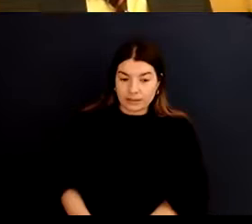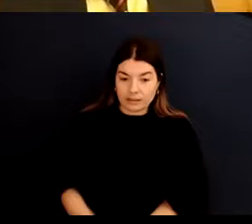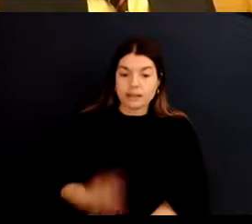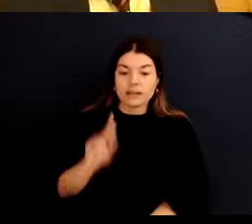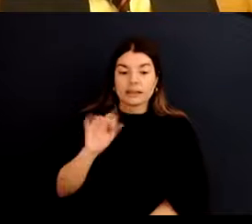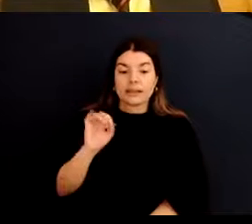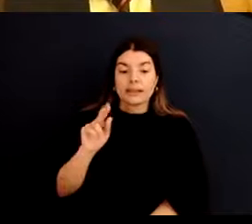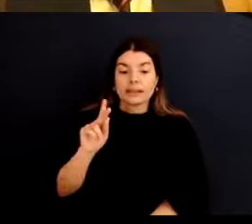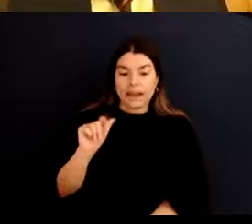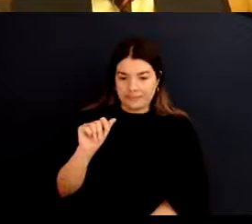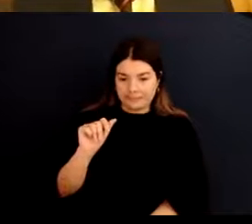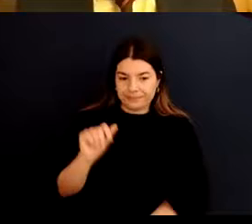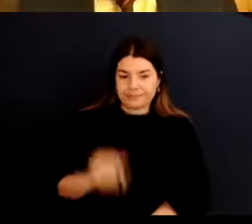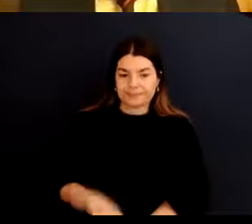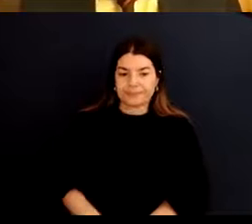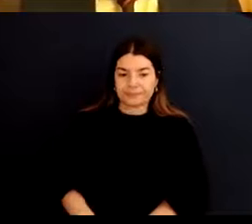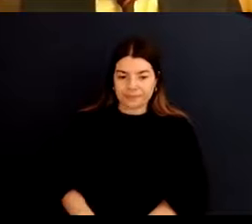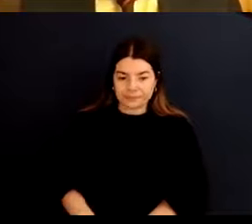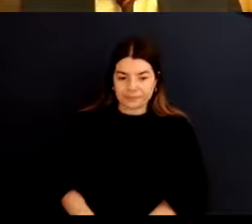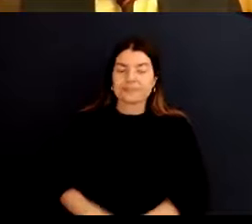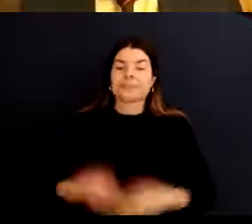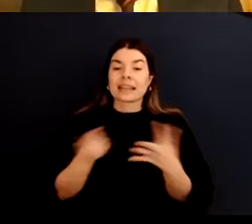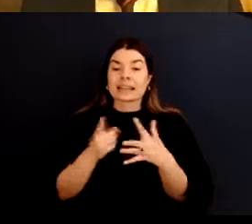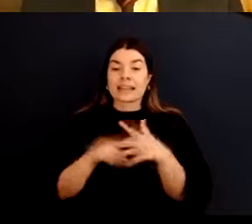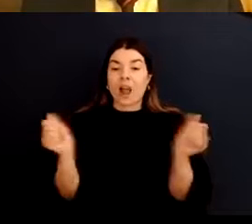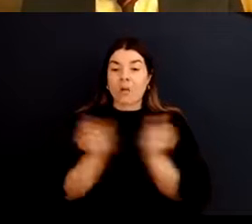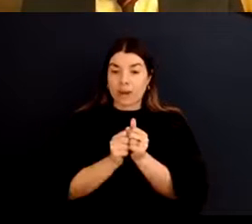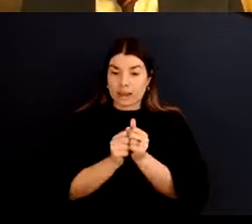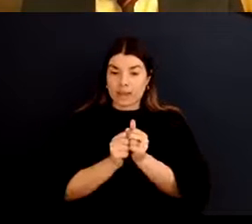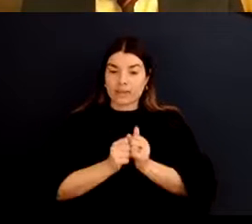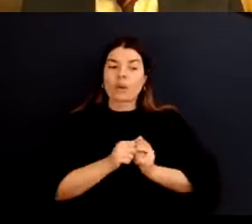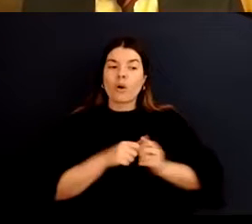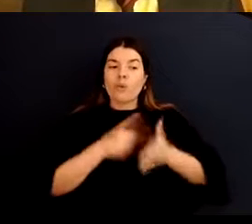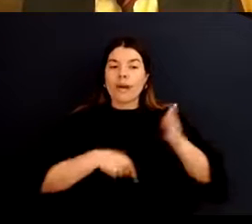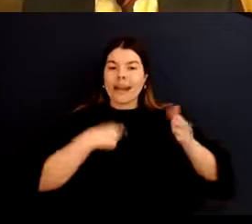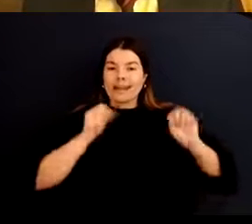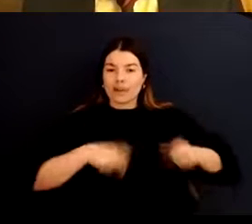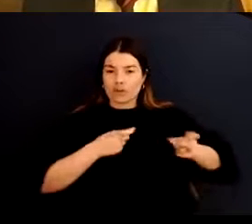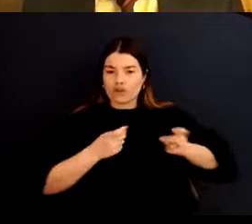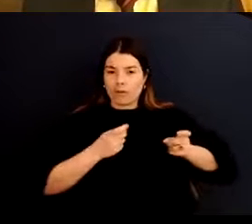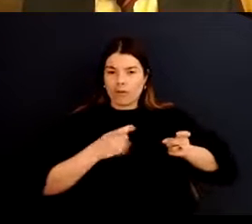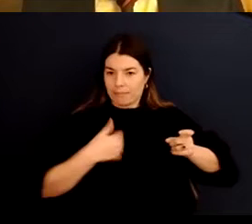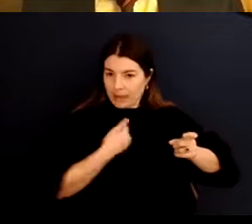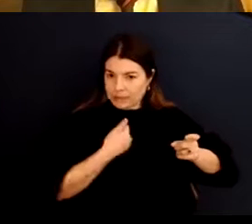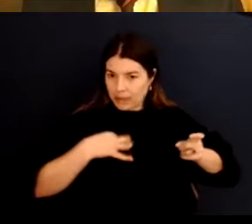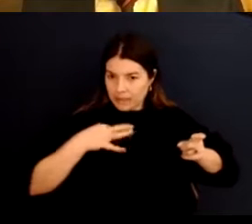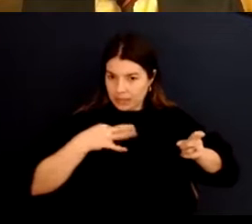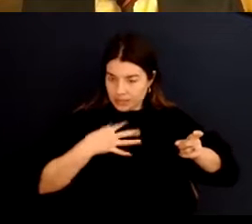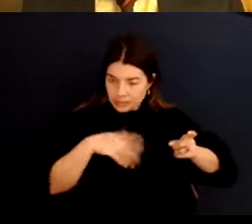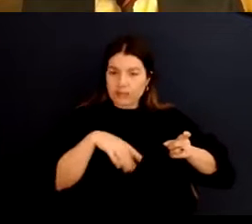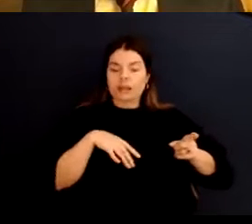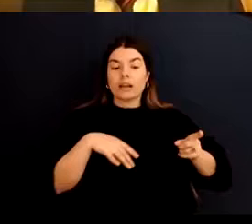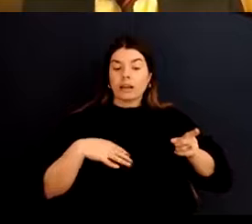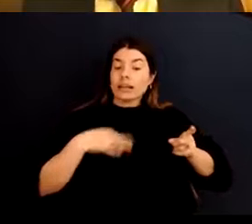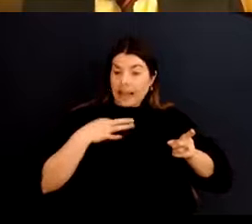Cleaver. Okay, so let's start with what I have control over as a candidate. So as a candidate, I wanted to make sure people that